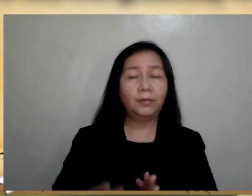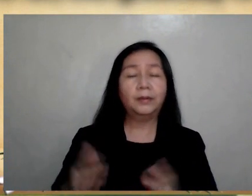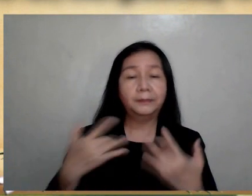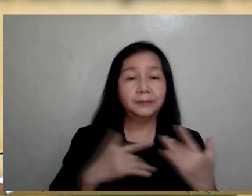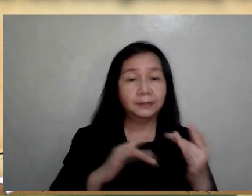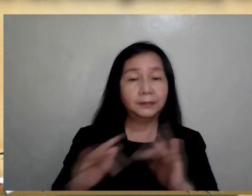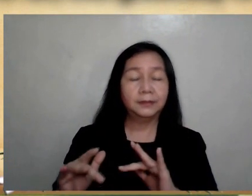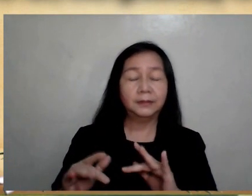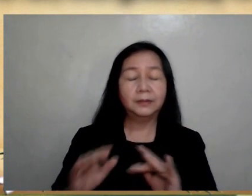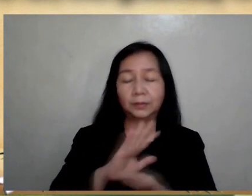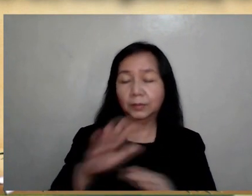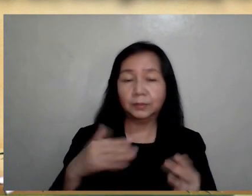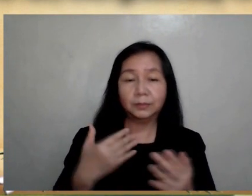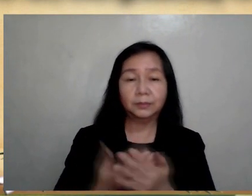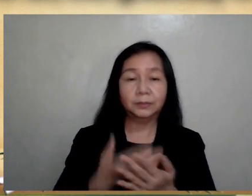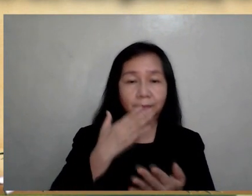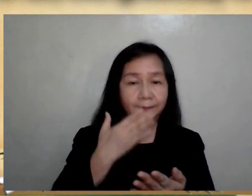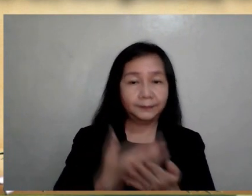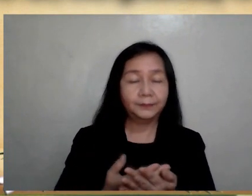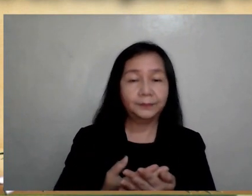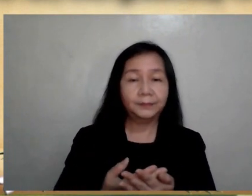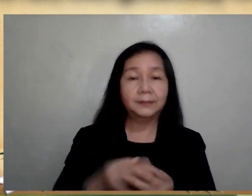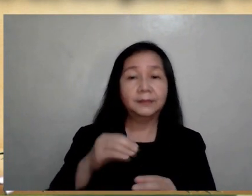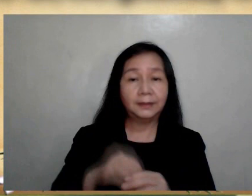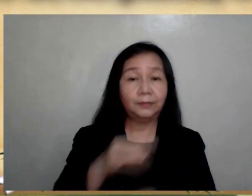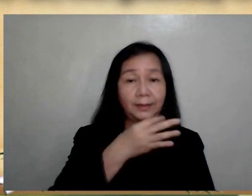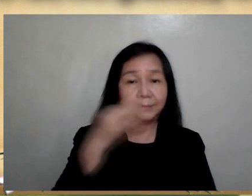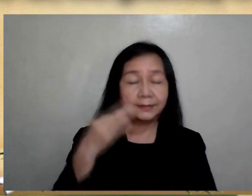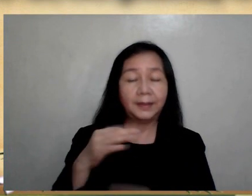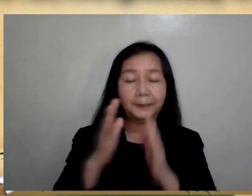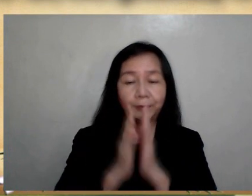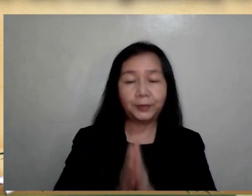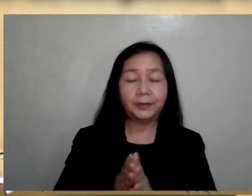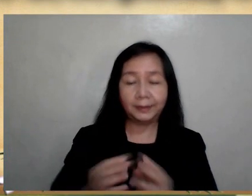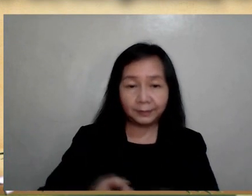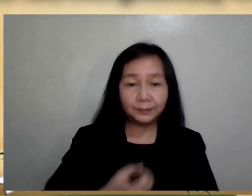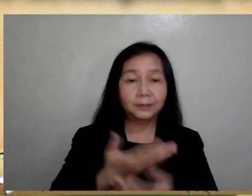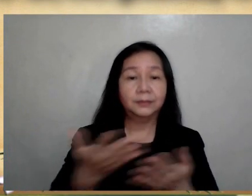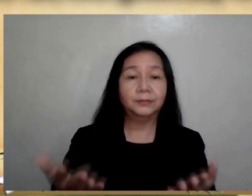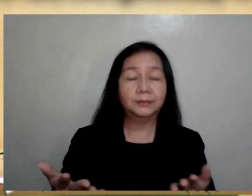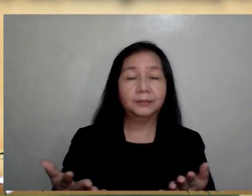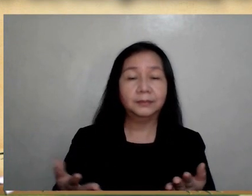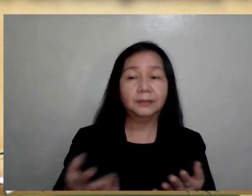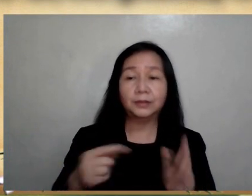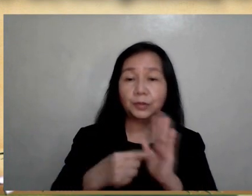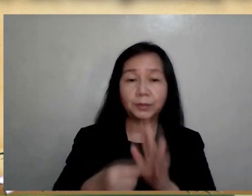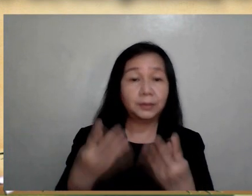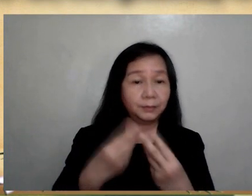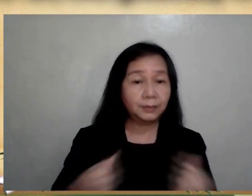mercy and of all goodness, who in fasting, prayer, and almsgiving have shown us a remedy for